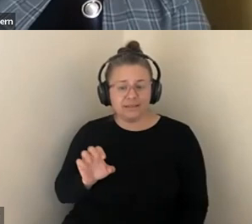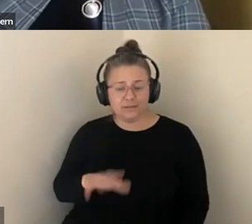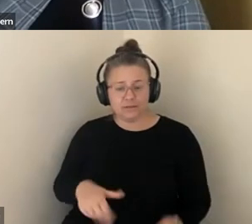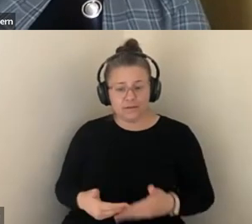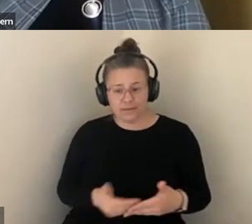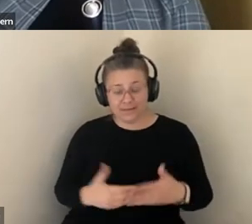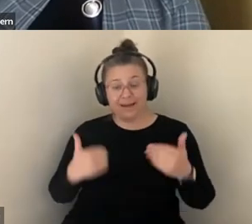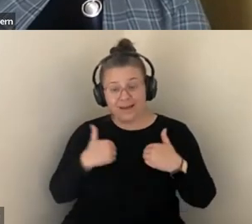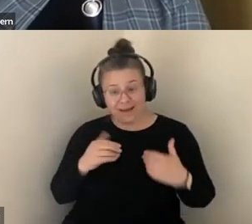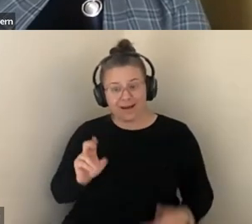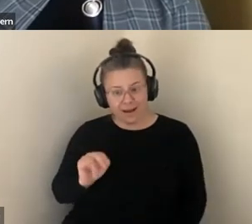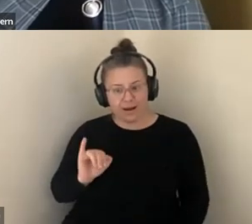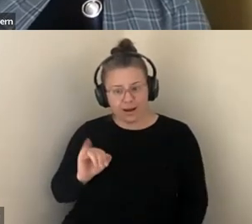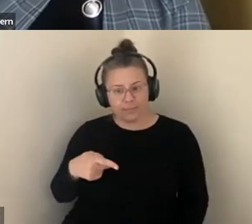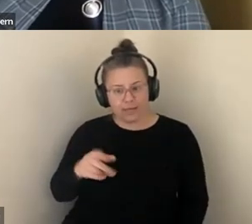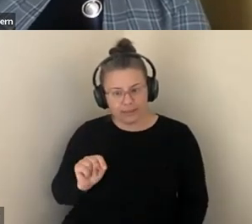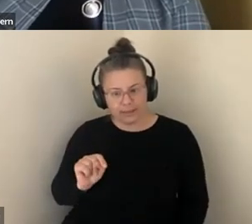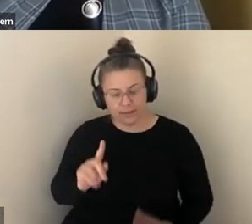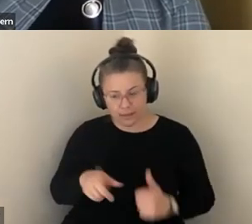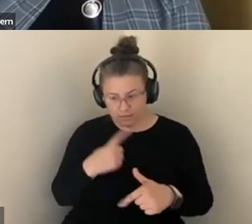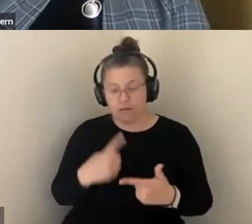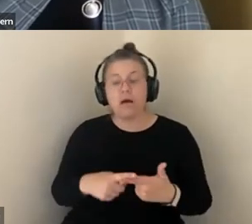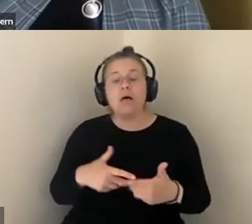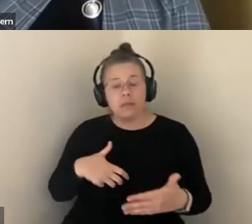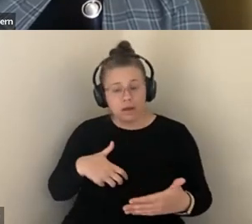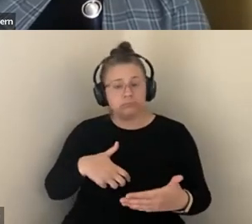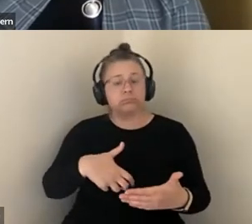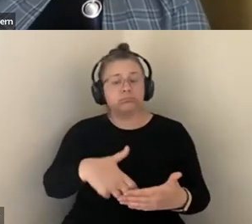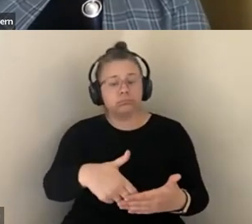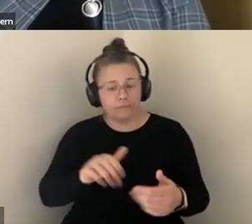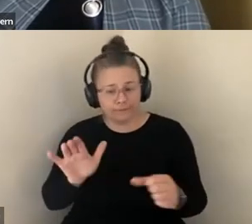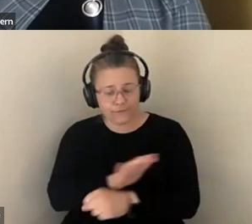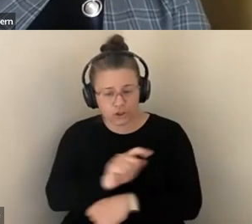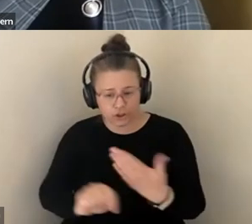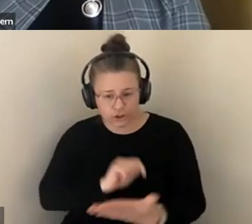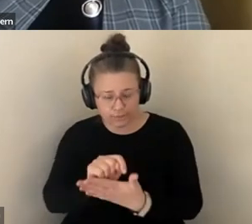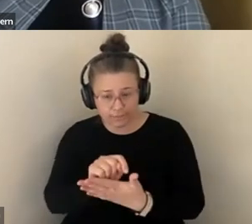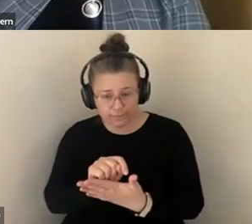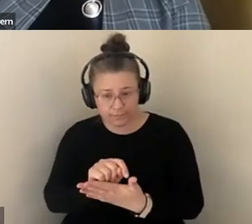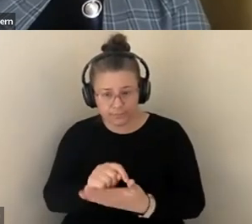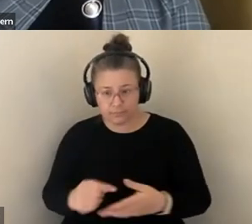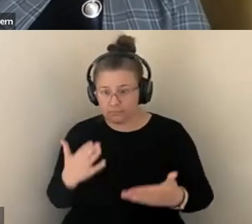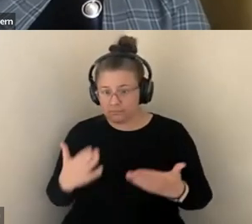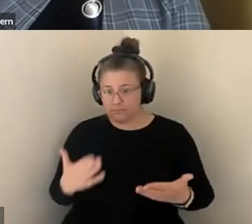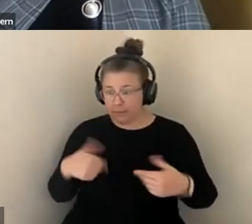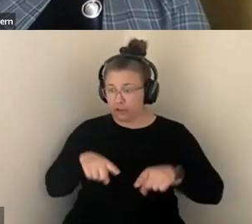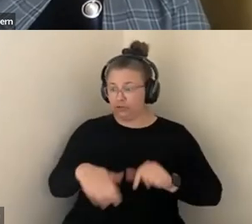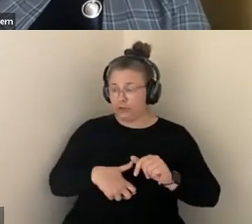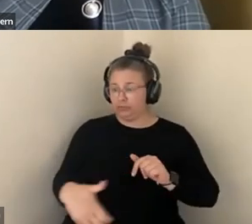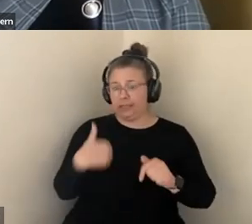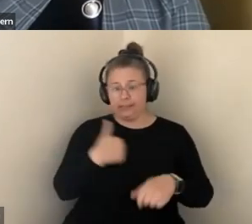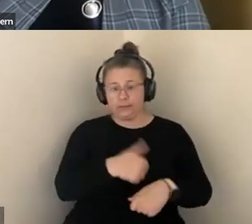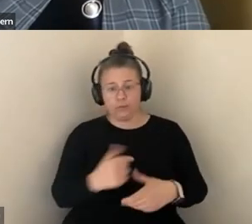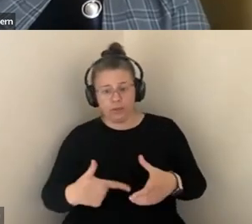term? What if we start doing whole genome sequencing through NIPT during pregnancy, and babies are just born with their